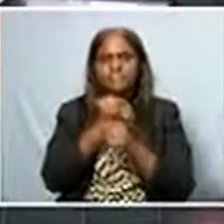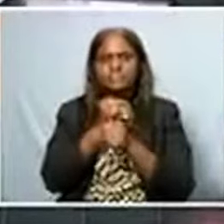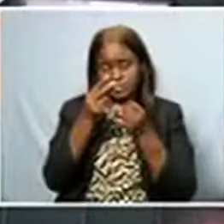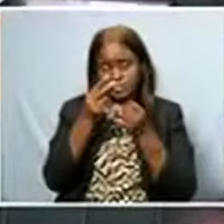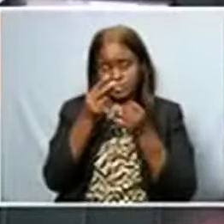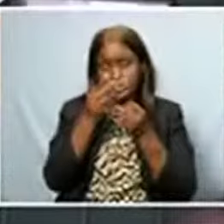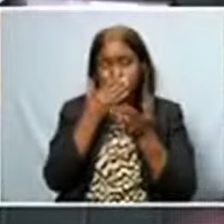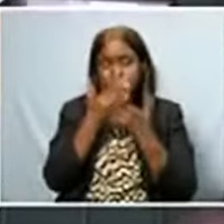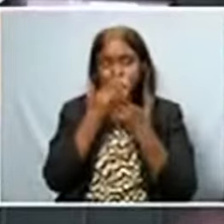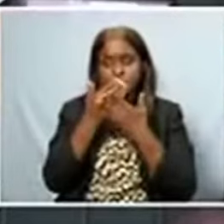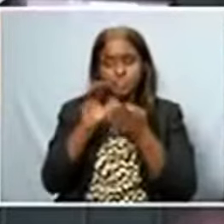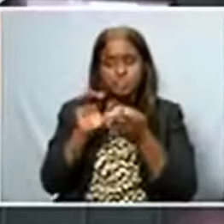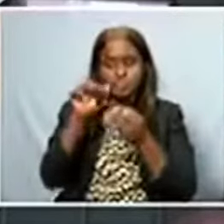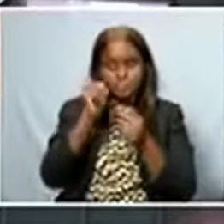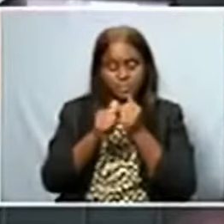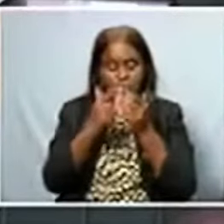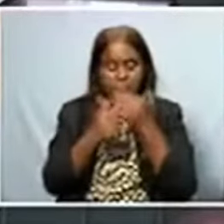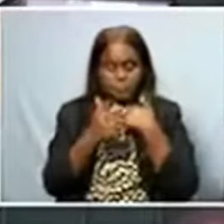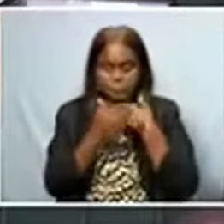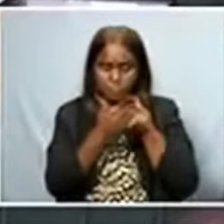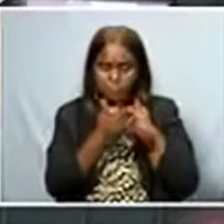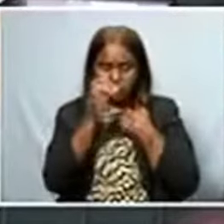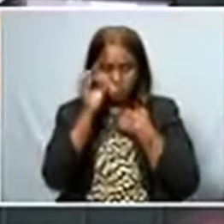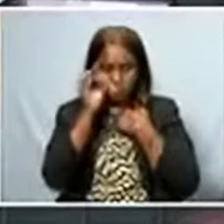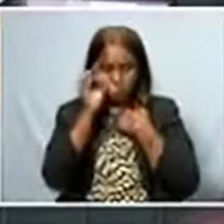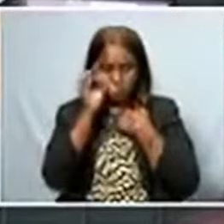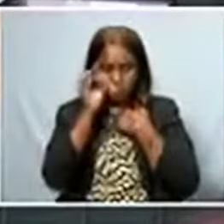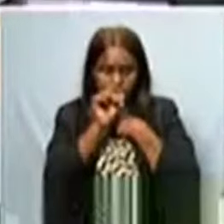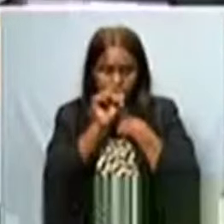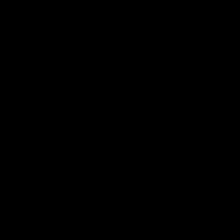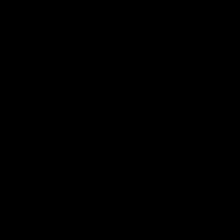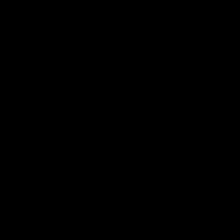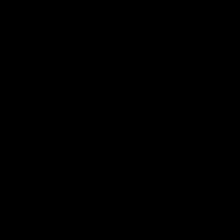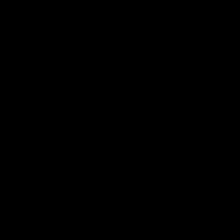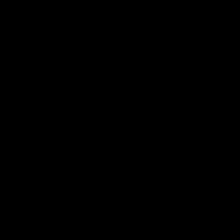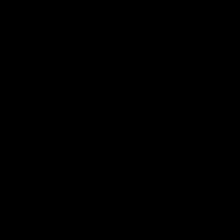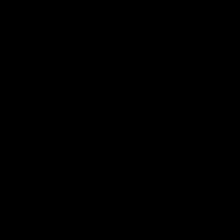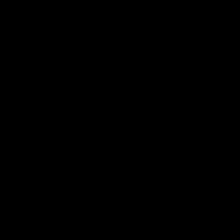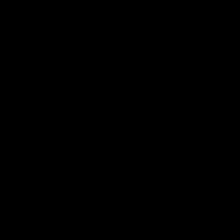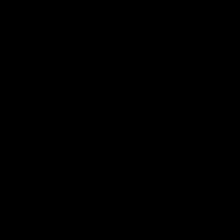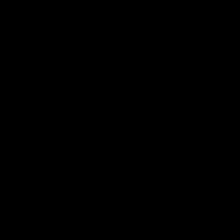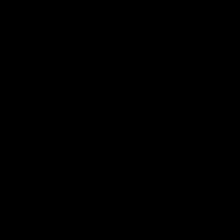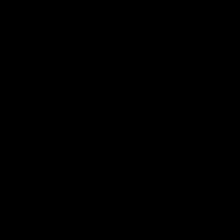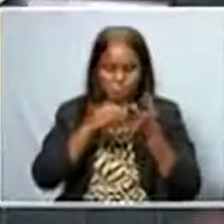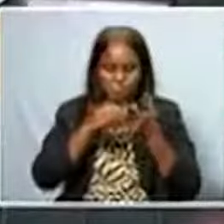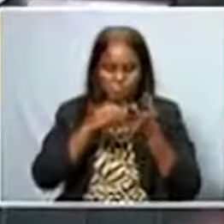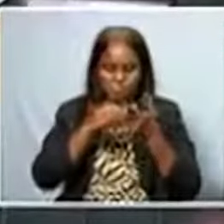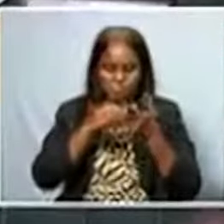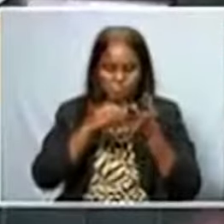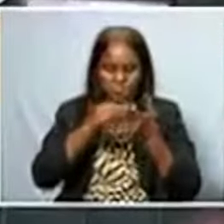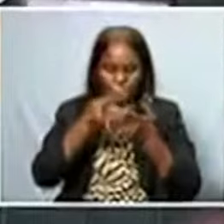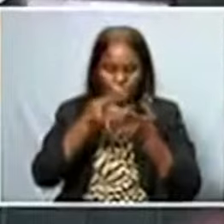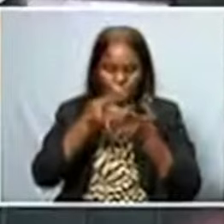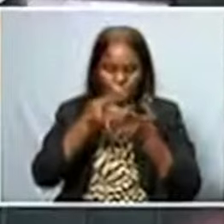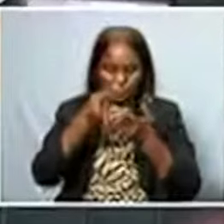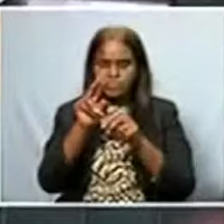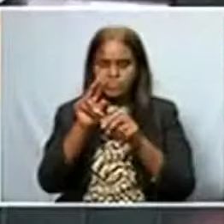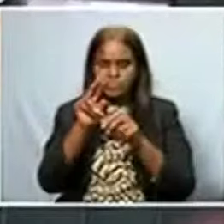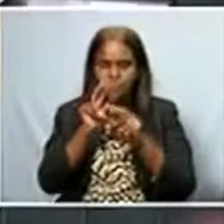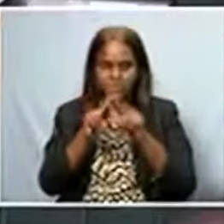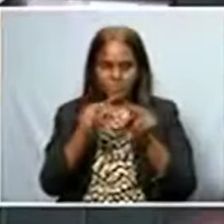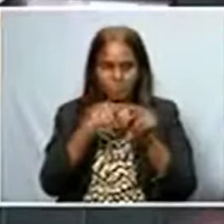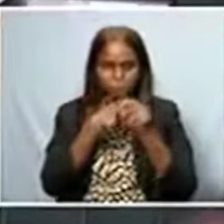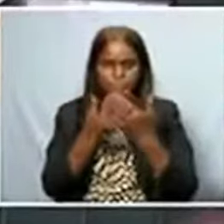the proper allocation which considers risk, and this decided to raise two. Mr. Chairman,